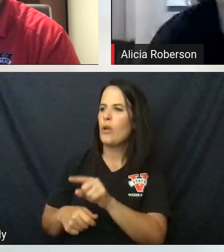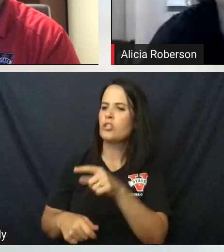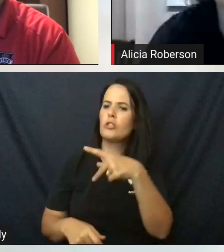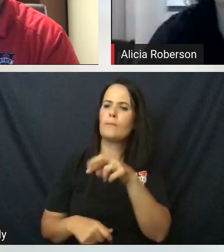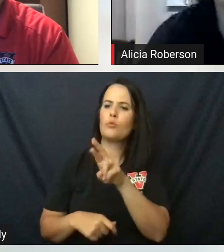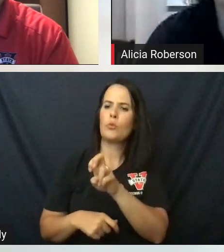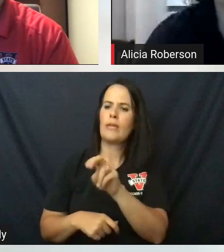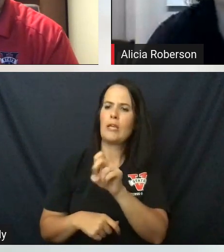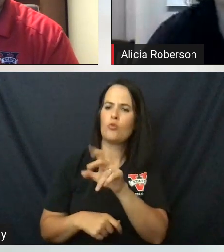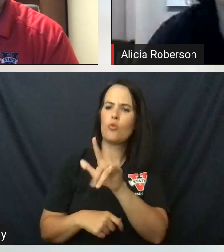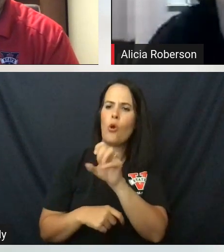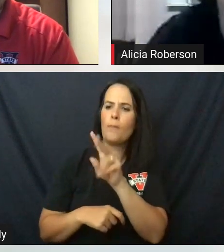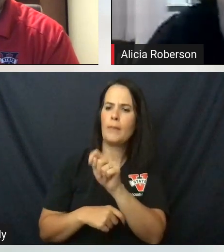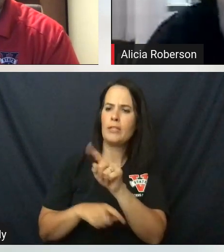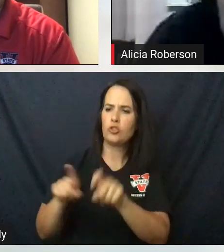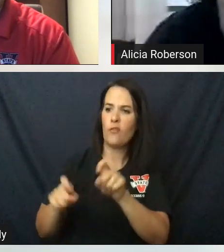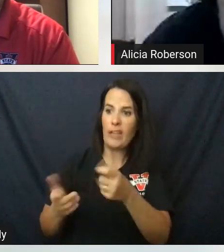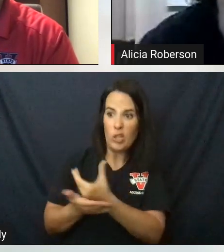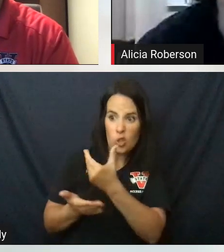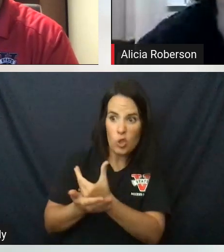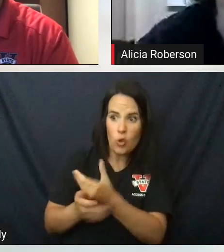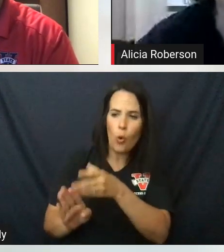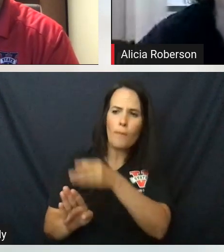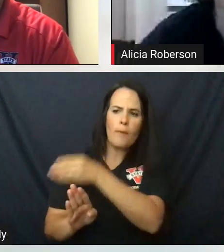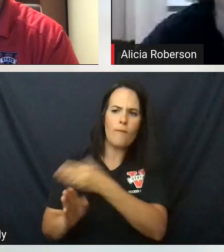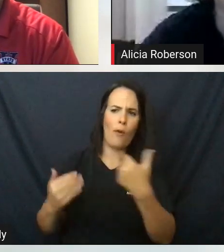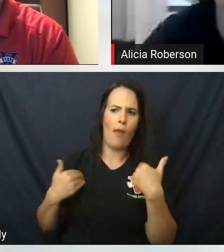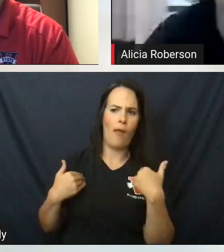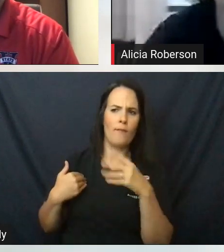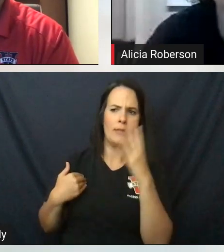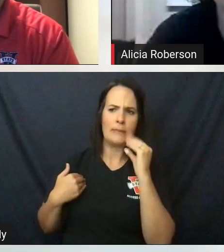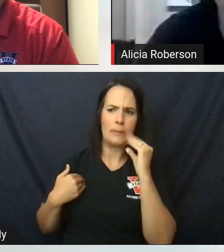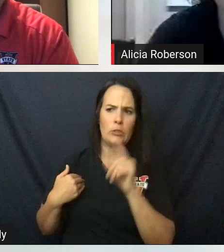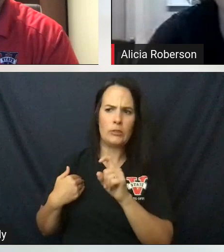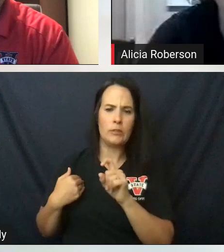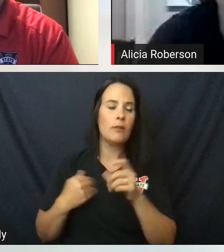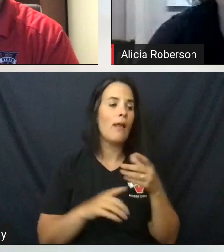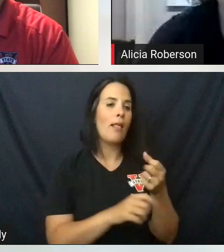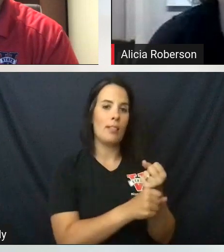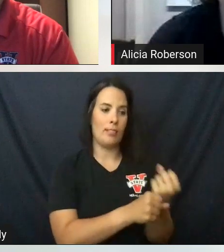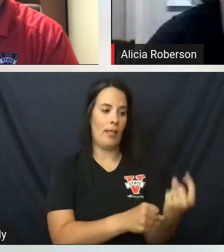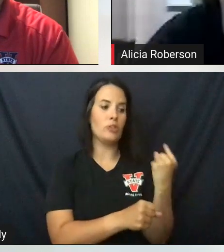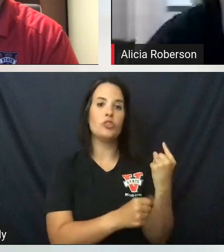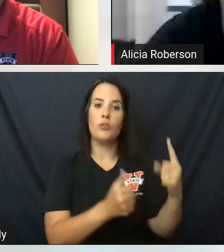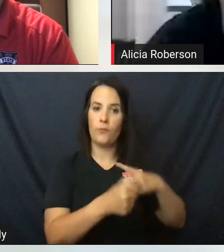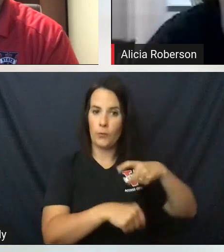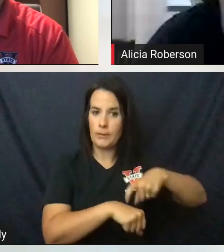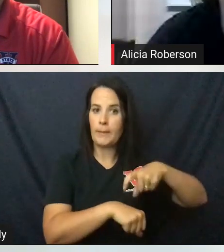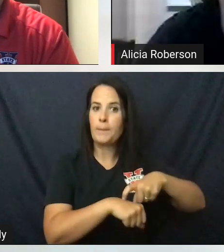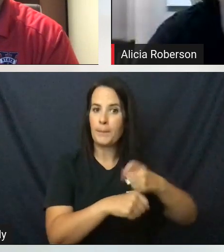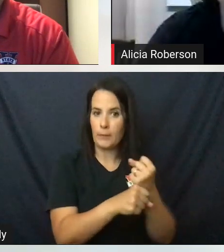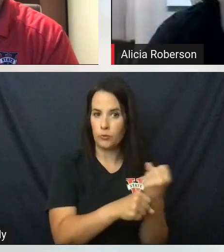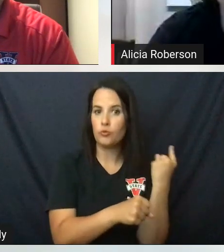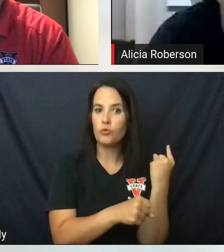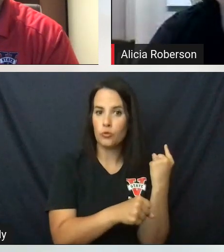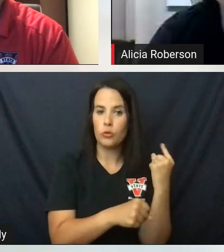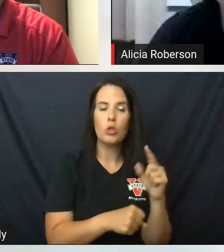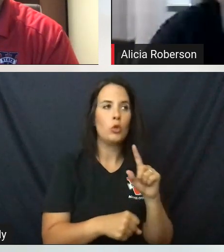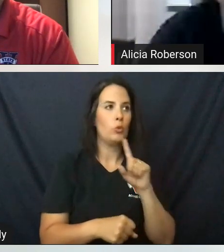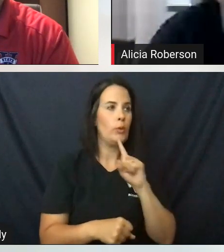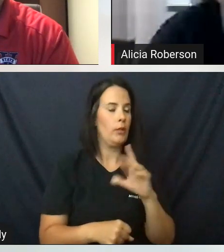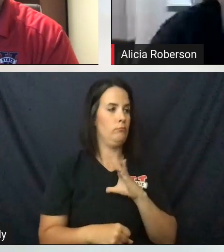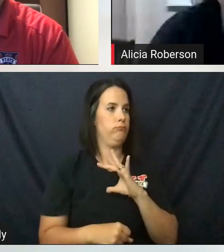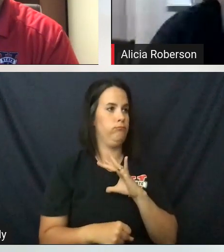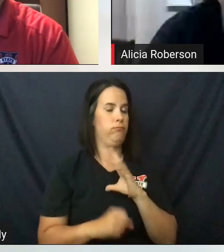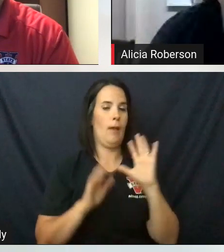something new, or have we done this in the past before? So we did it last year for the first time. And it really was amazing.